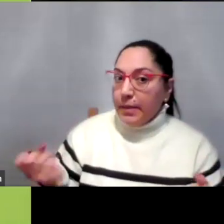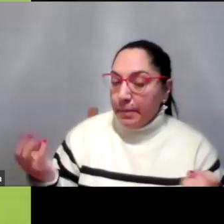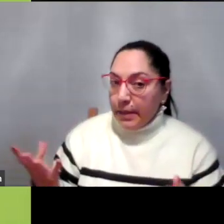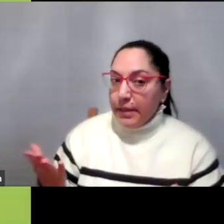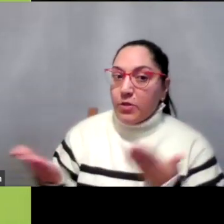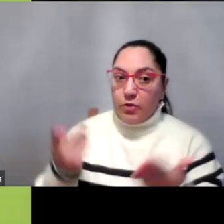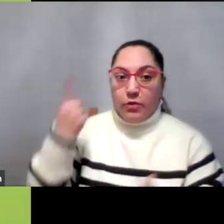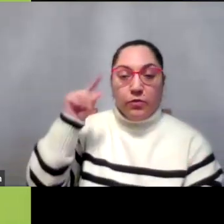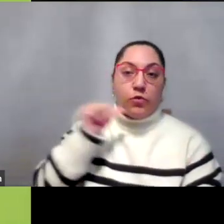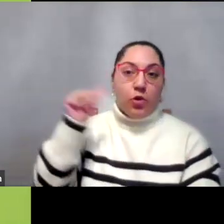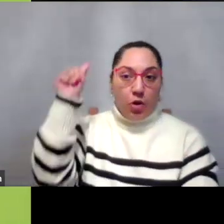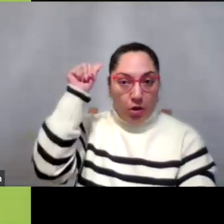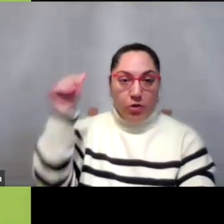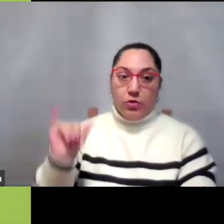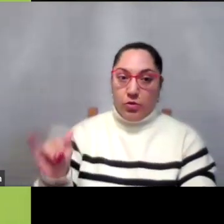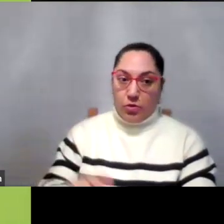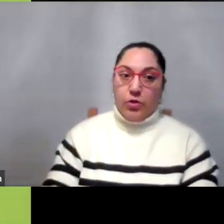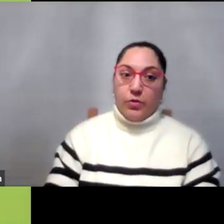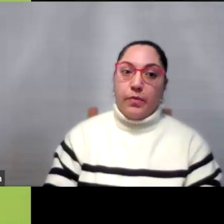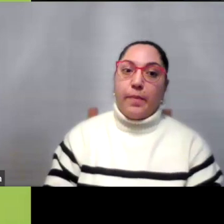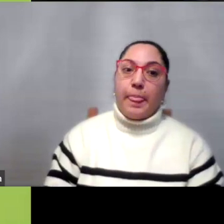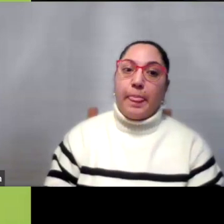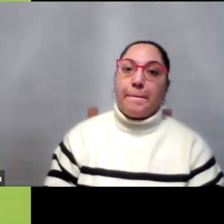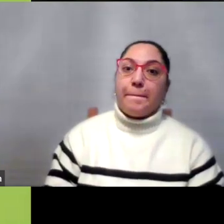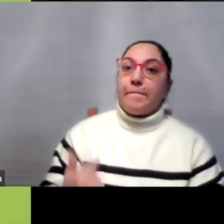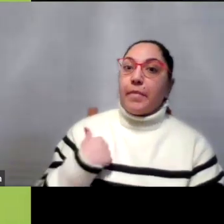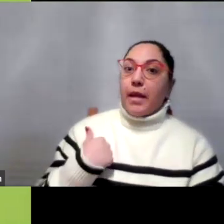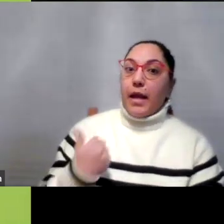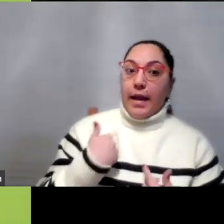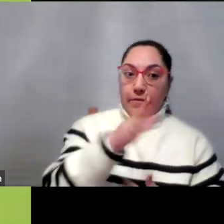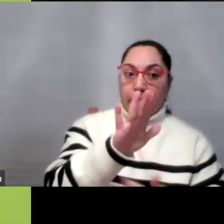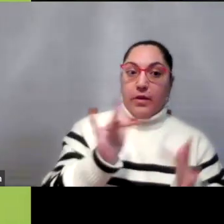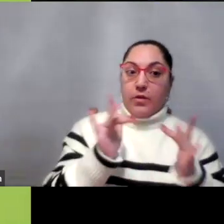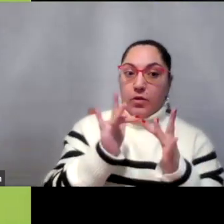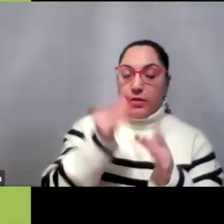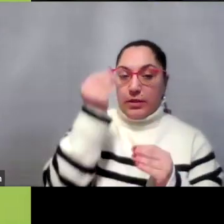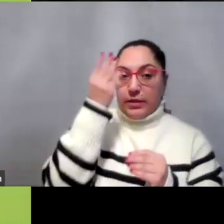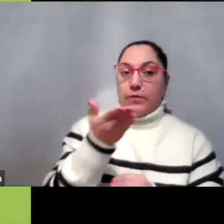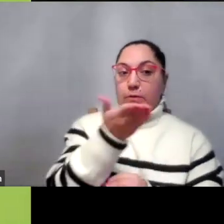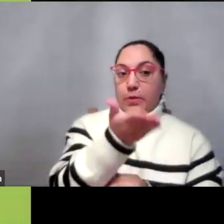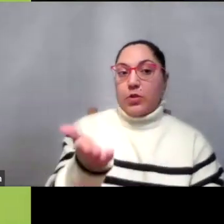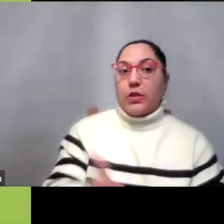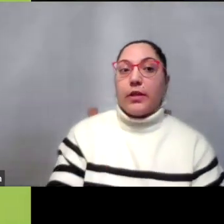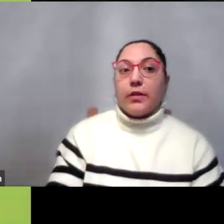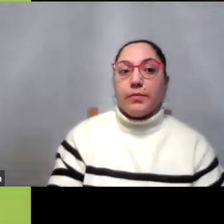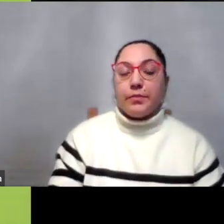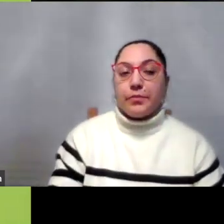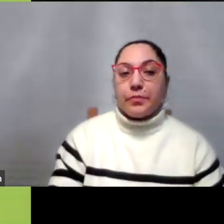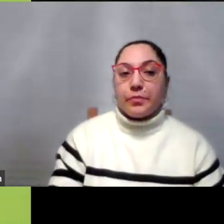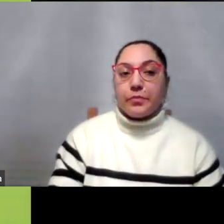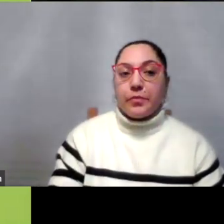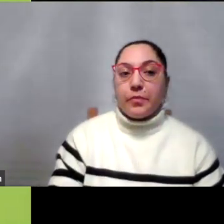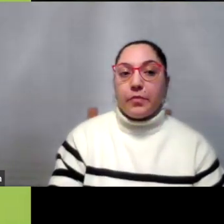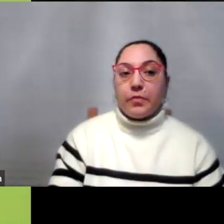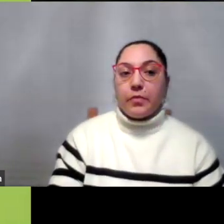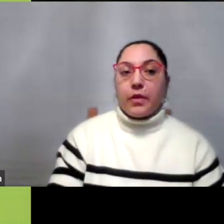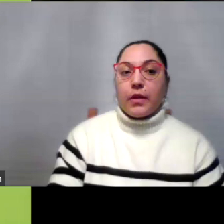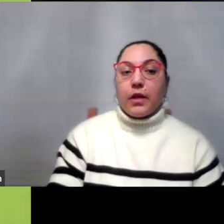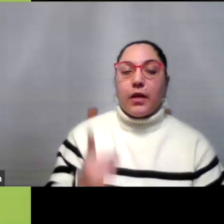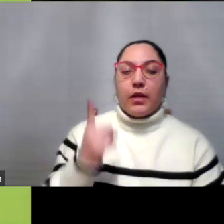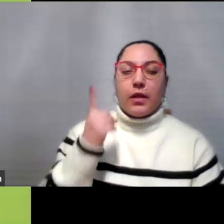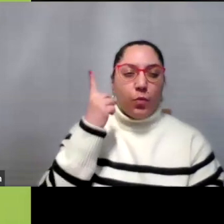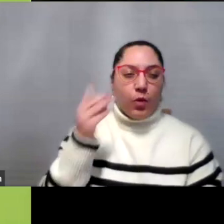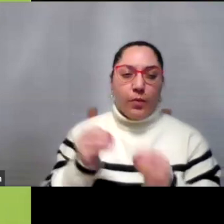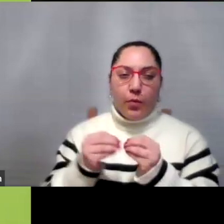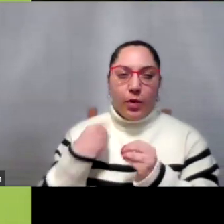around, but they do have targeted case management for adults. And I do have the contact number there. Okay. And let's see, one